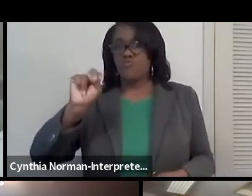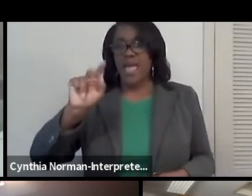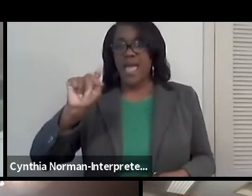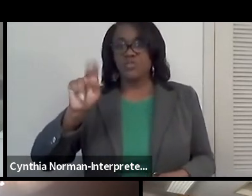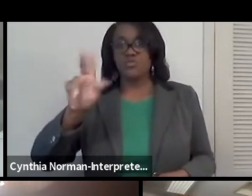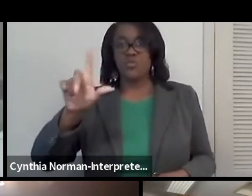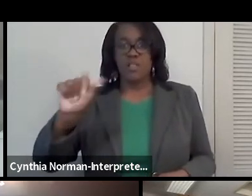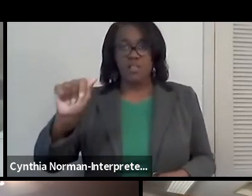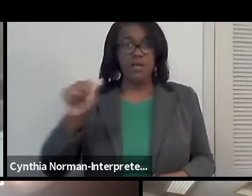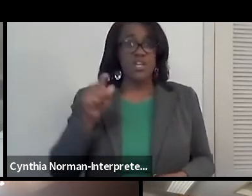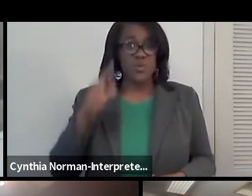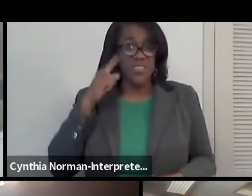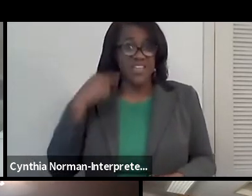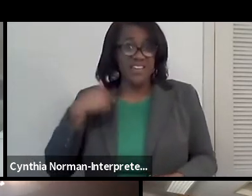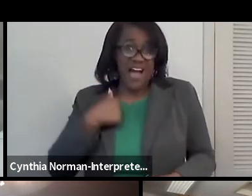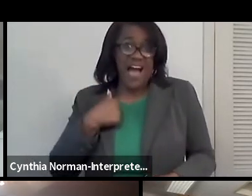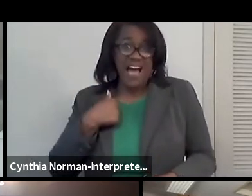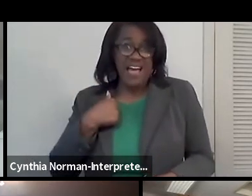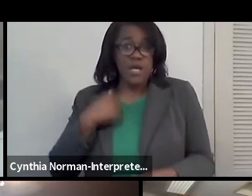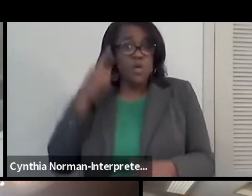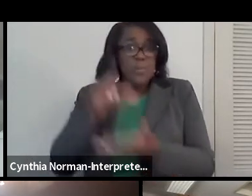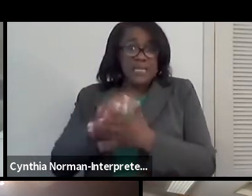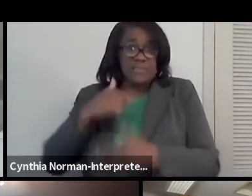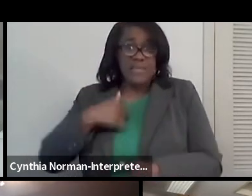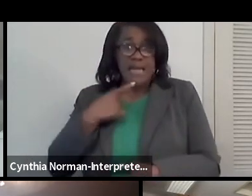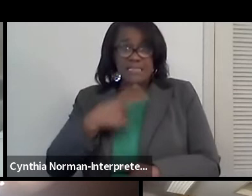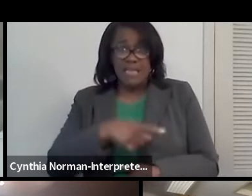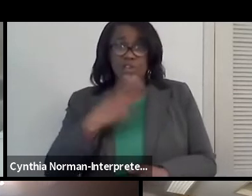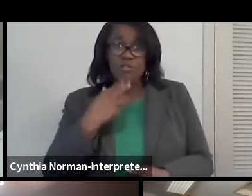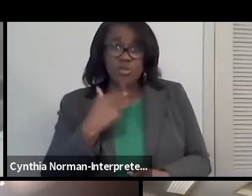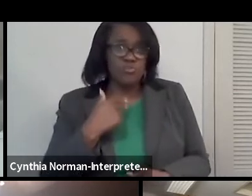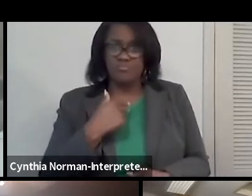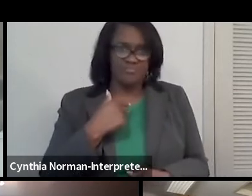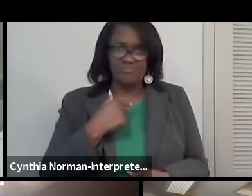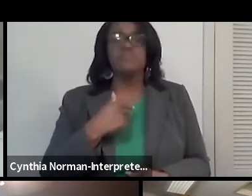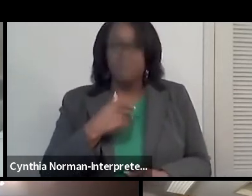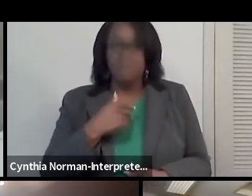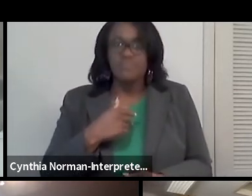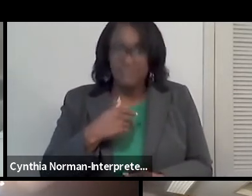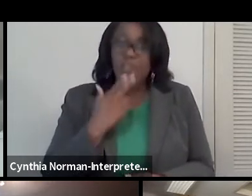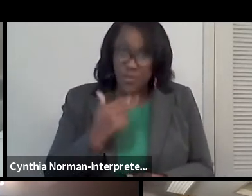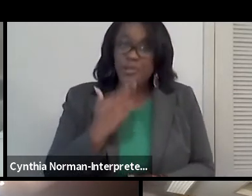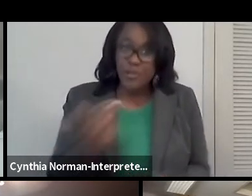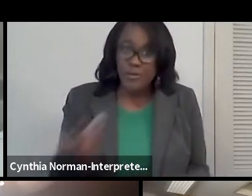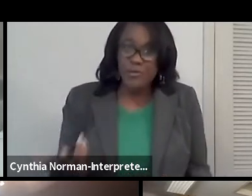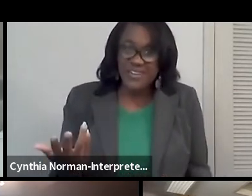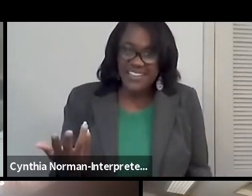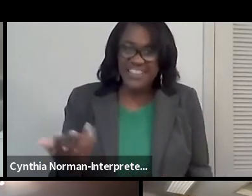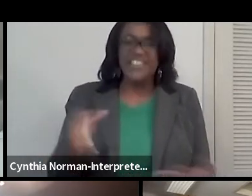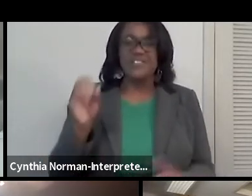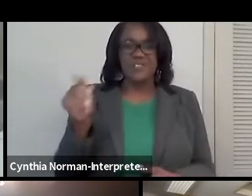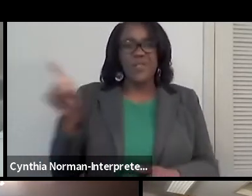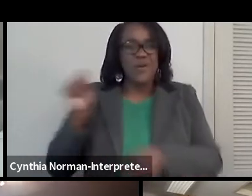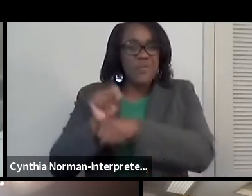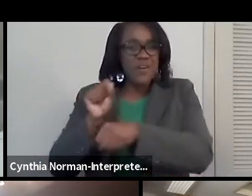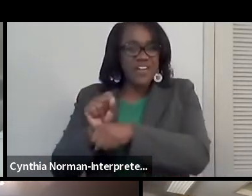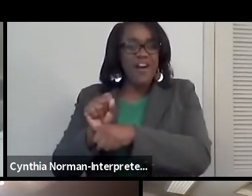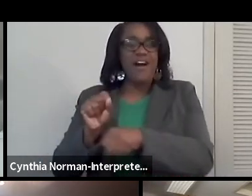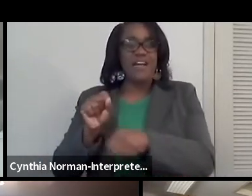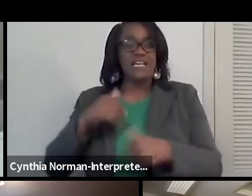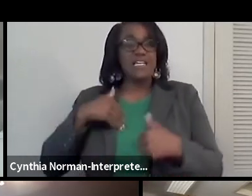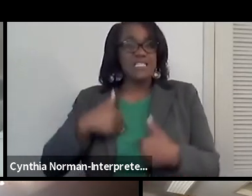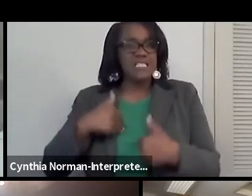I told you that they were cute, but they were. They were super cute. Tarantulas can be cute too. So been working on species that have really